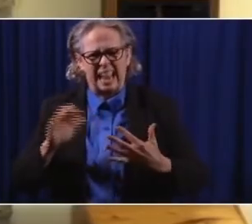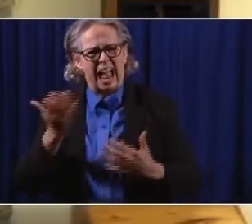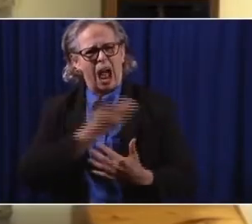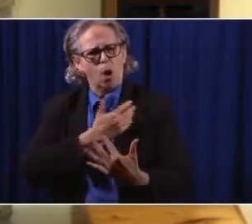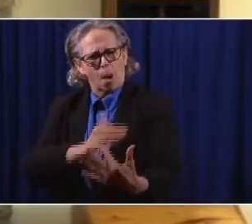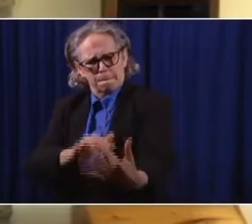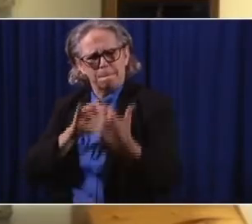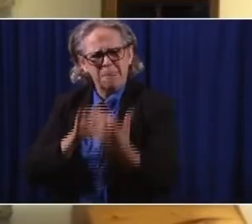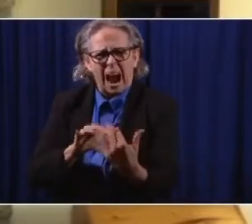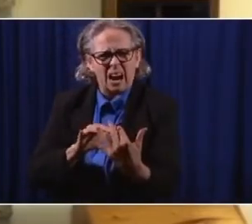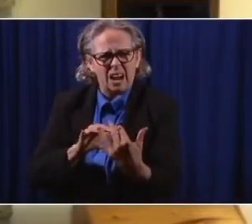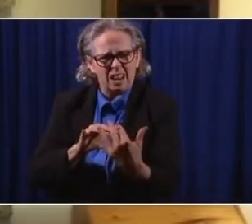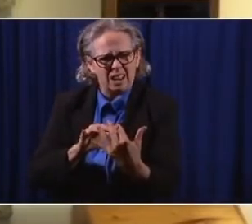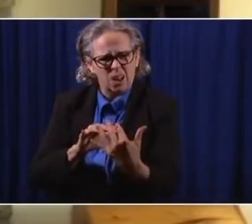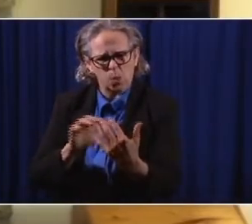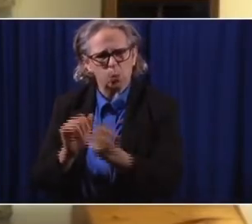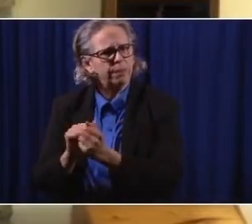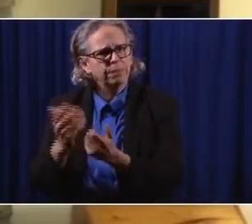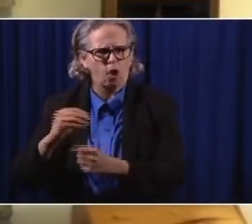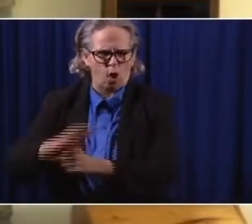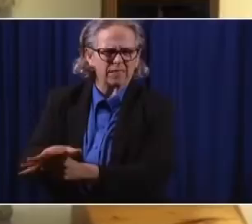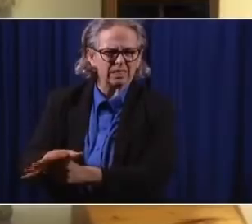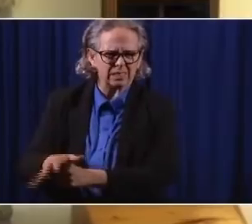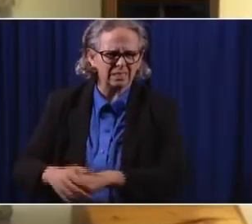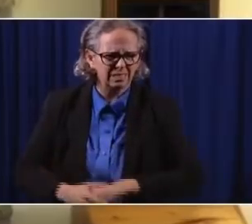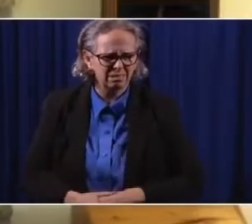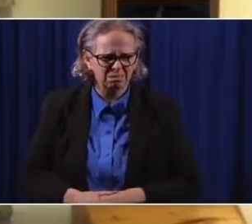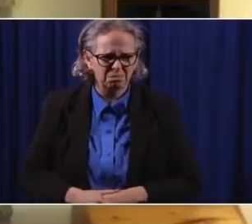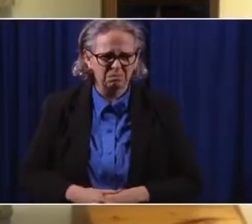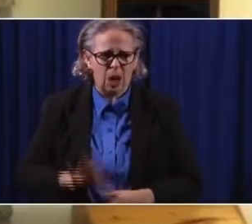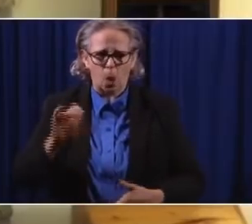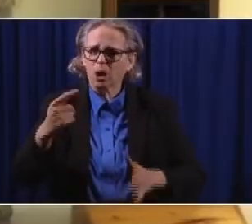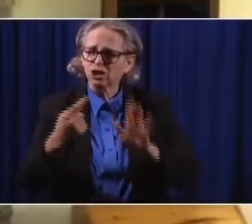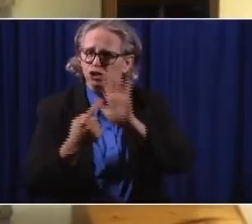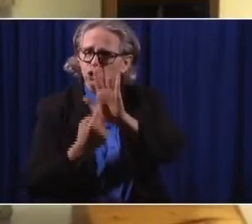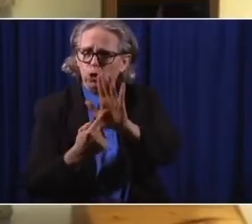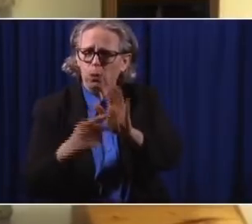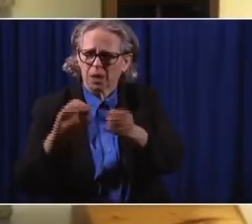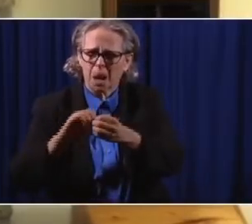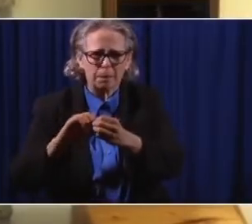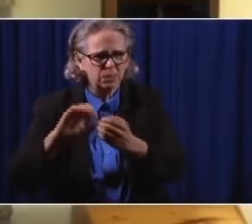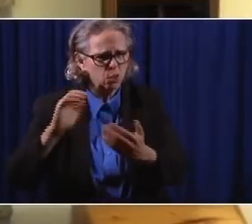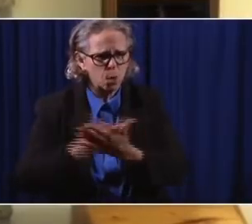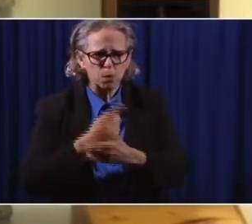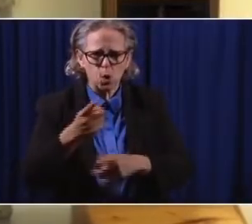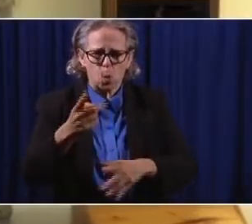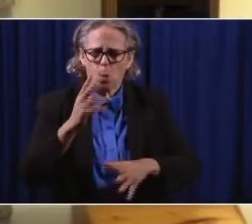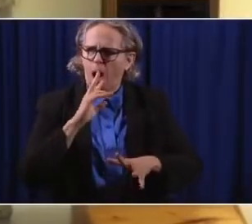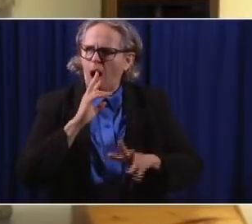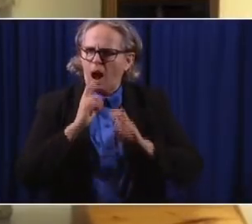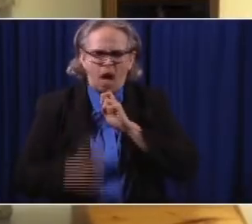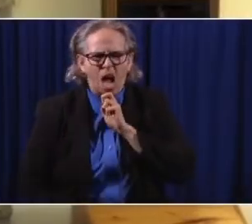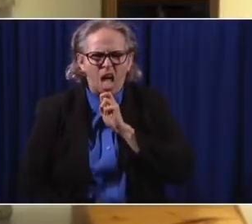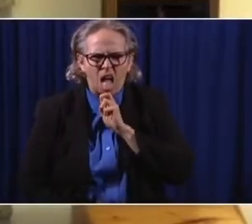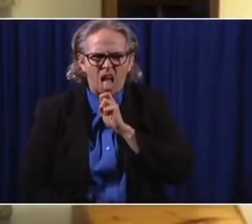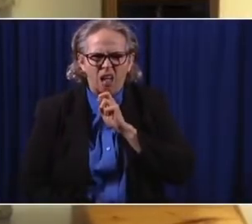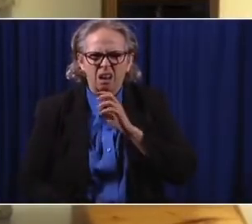When, in a few minutes, you see the data, when you see how fast the virus is spreading across